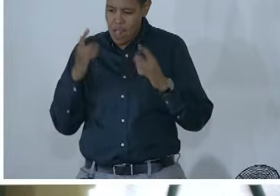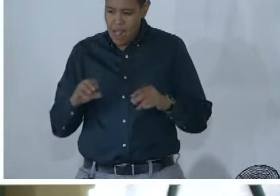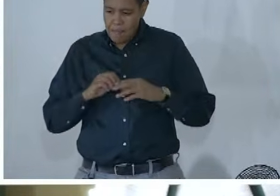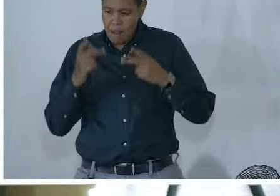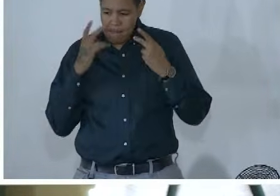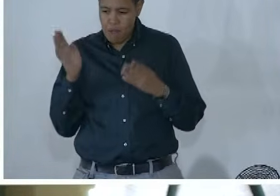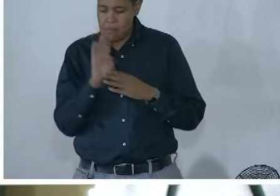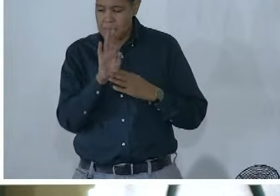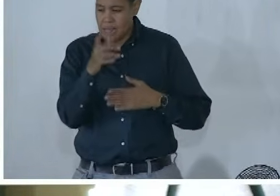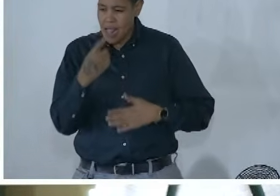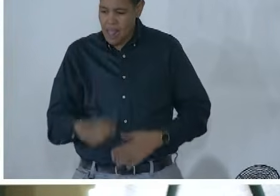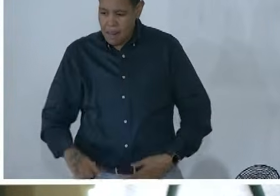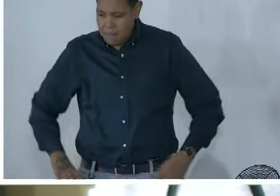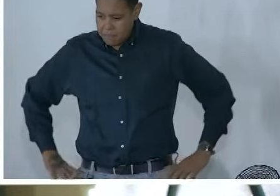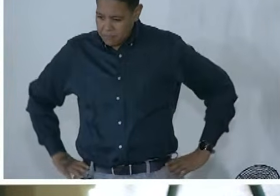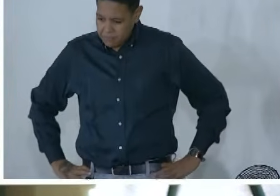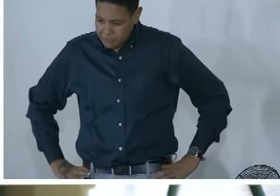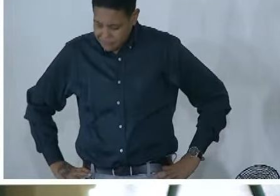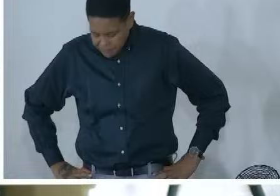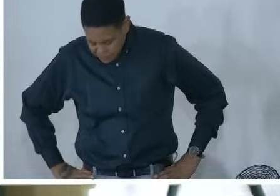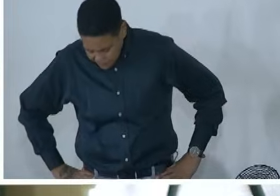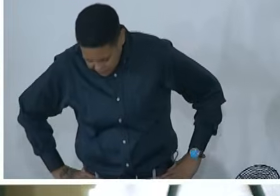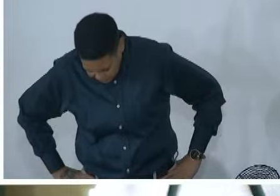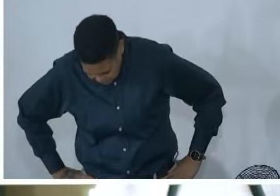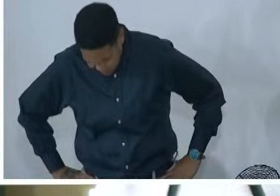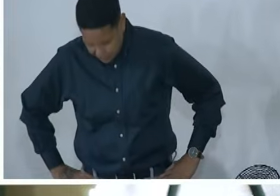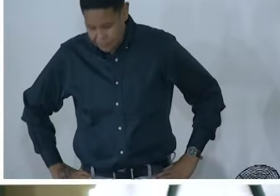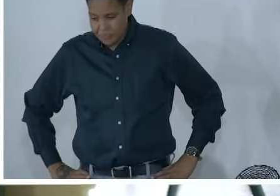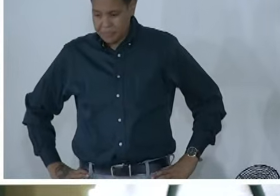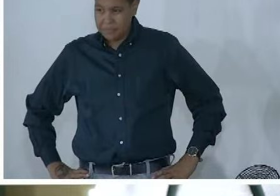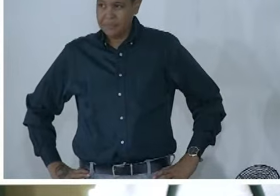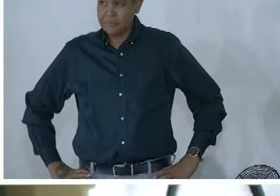public business. So, Madam Speaker,